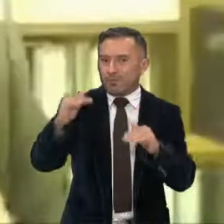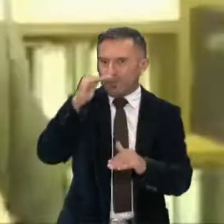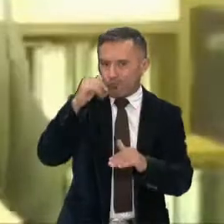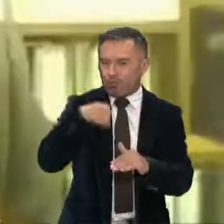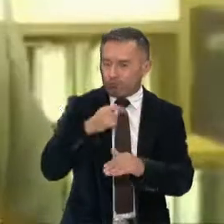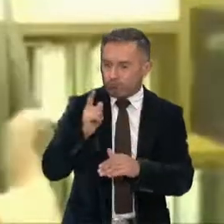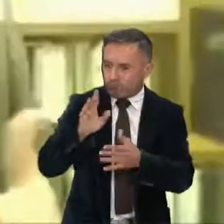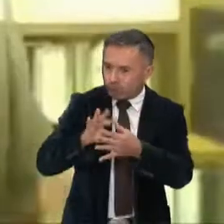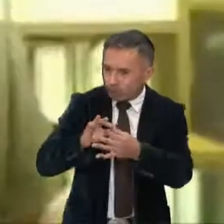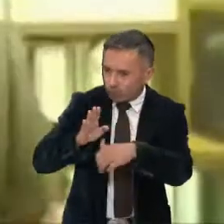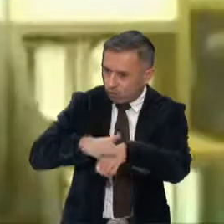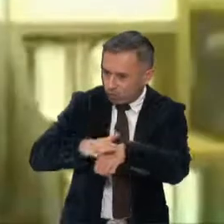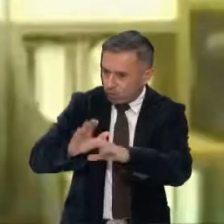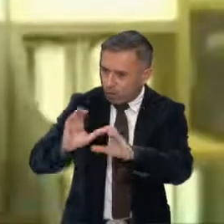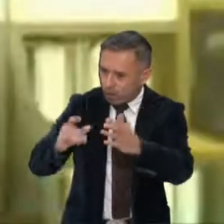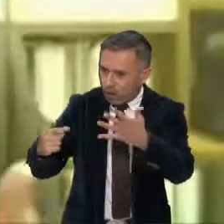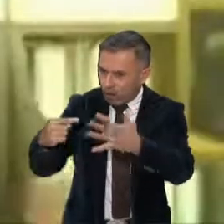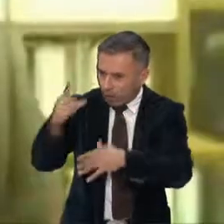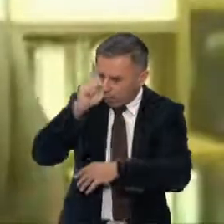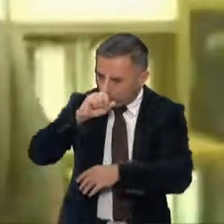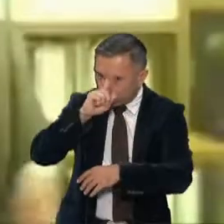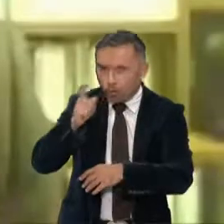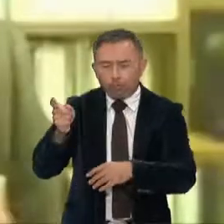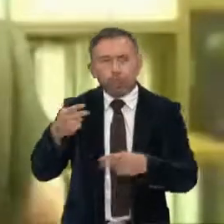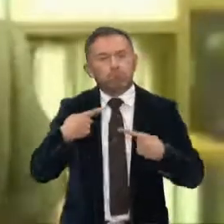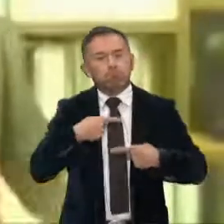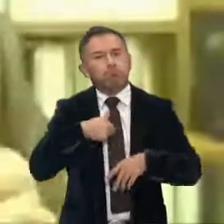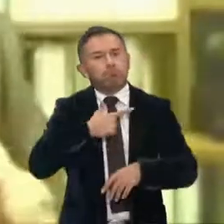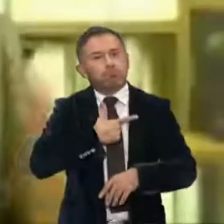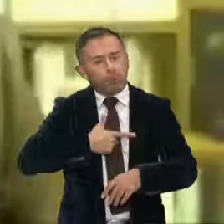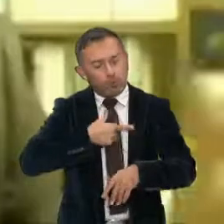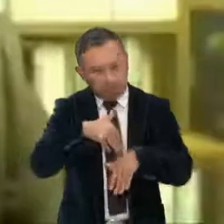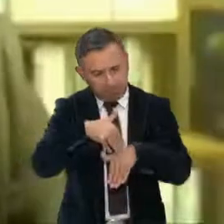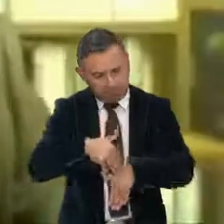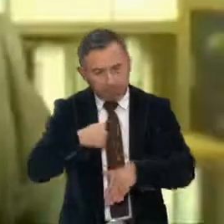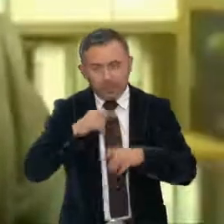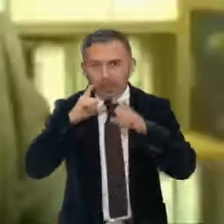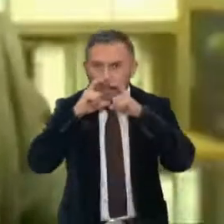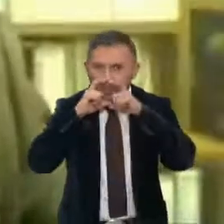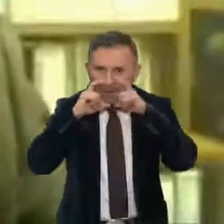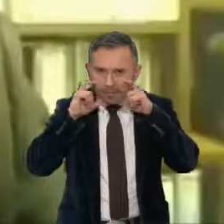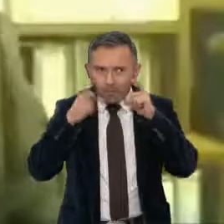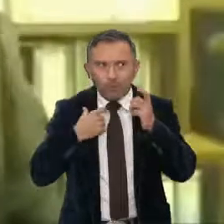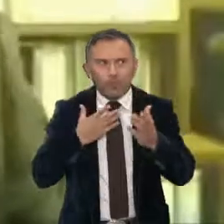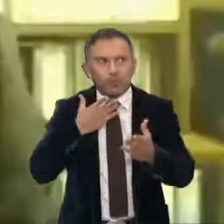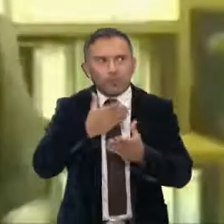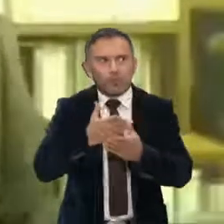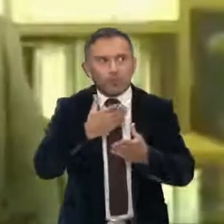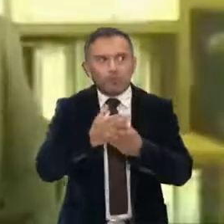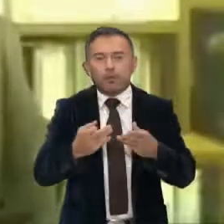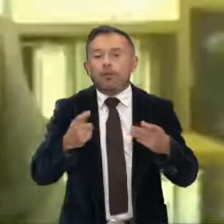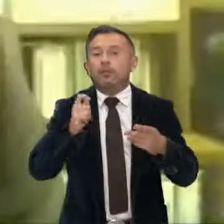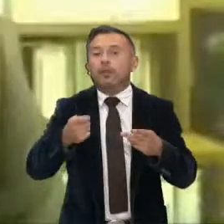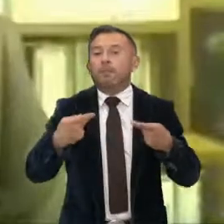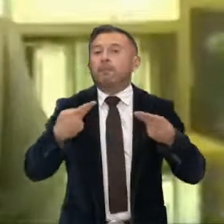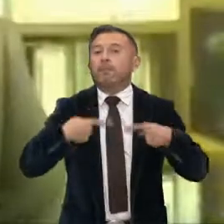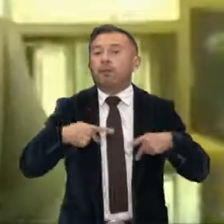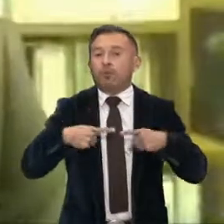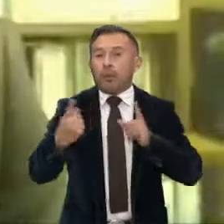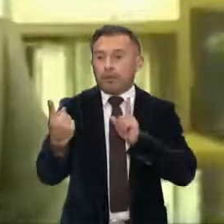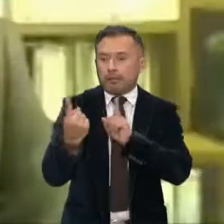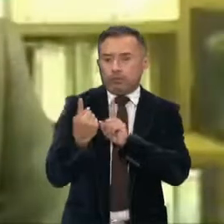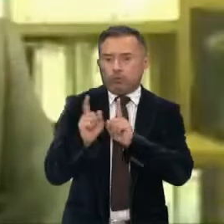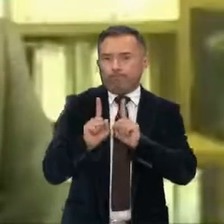the recommendations that we all did. They all wear their masks, they respected the